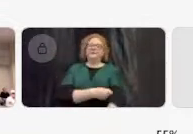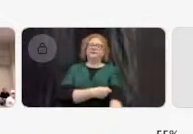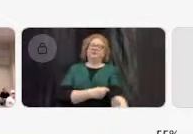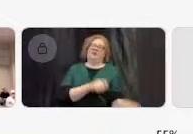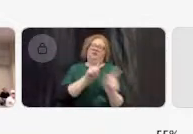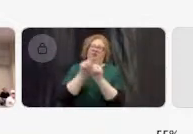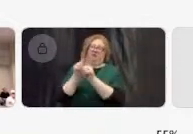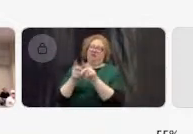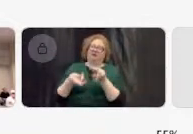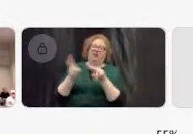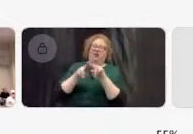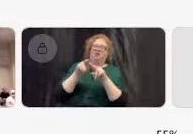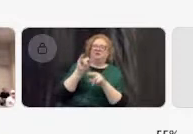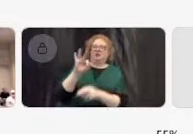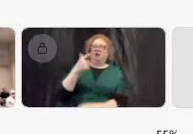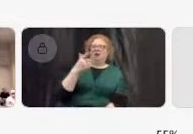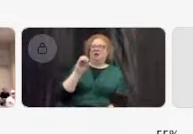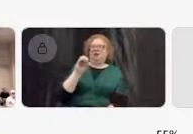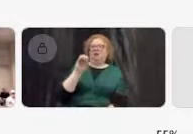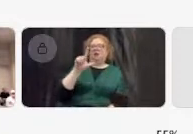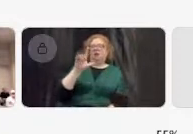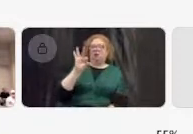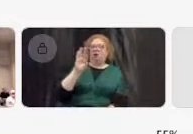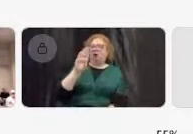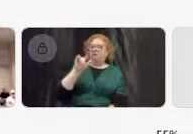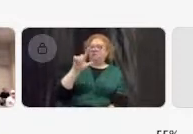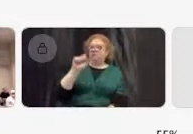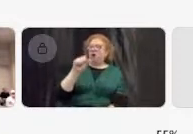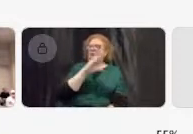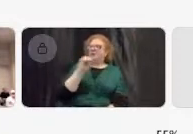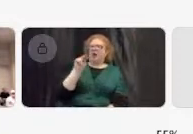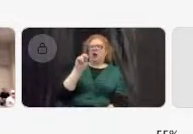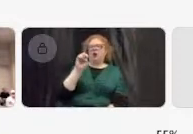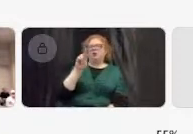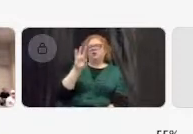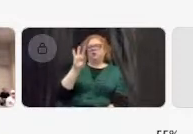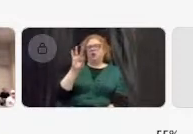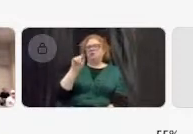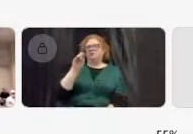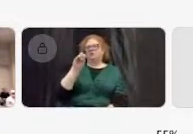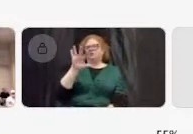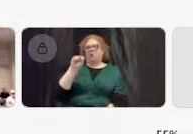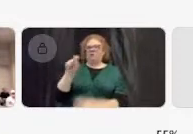balls and Nerf toys that have shown up in my backyard since this has been used as a short-term rental.